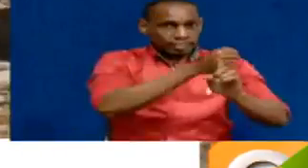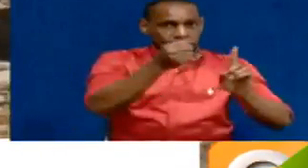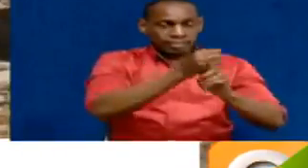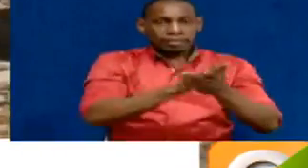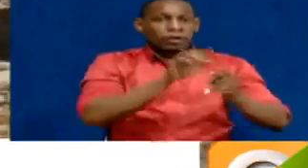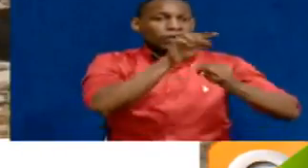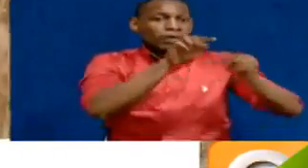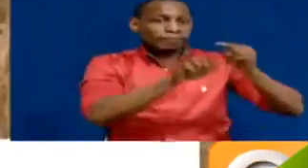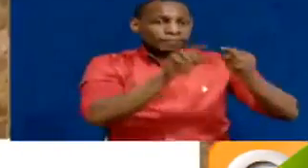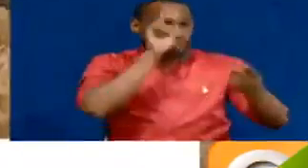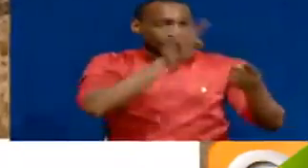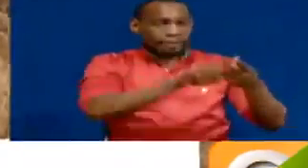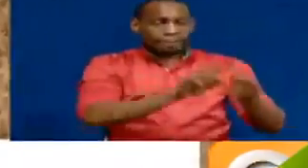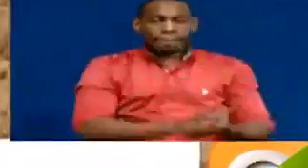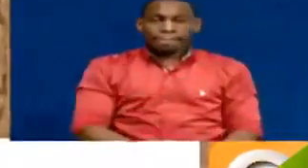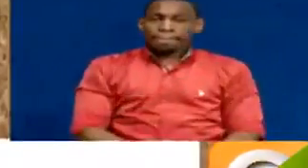in retaliation.